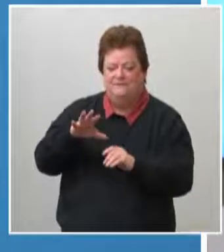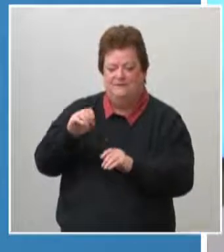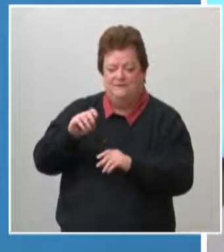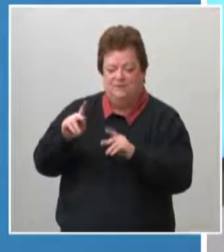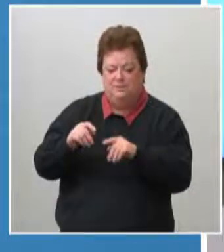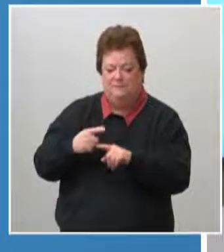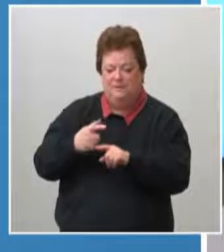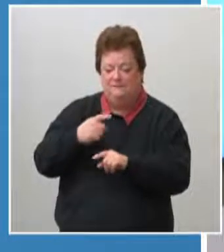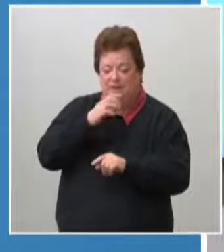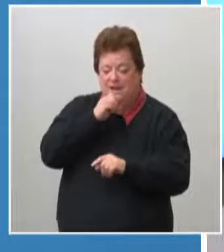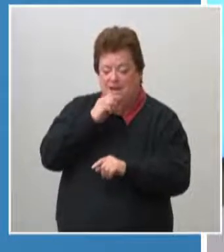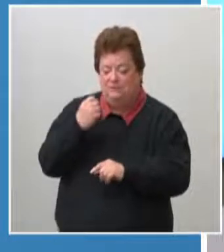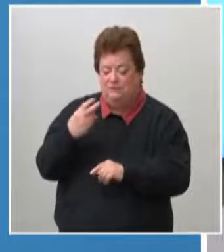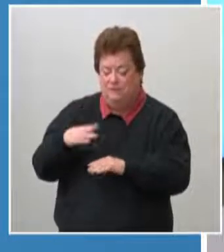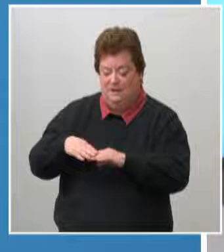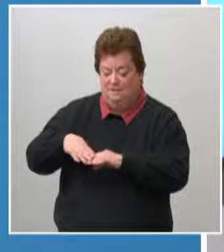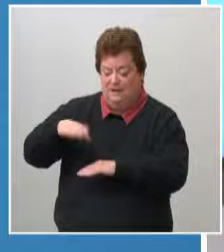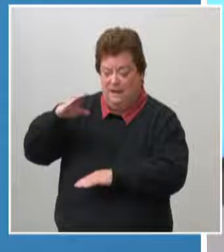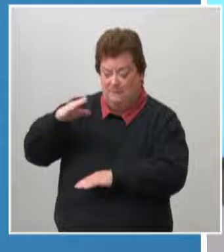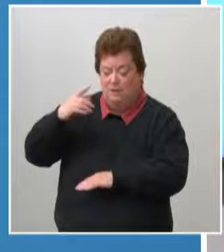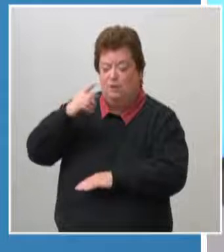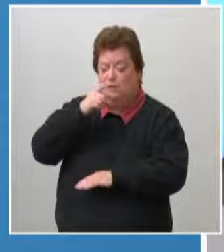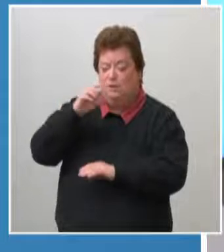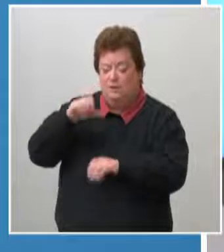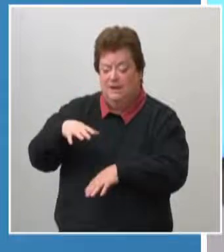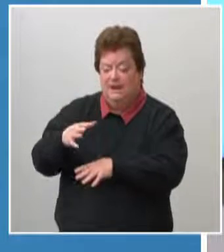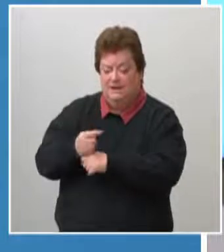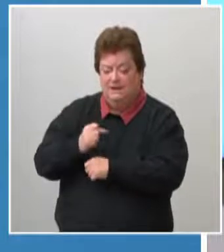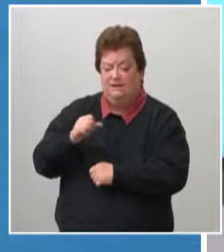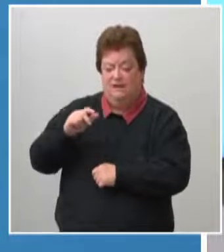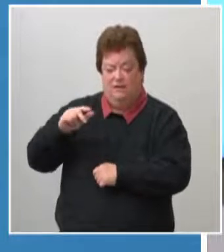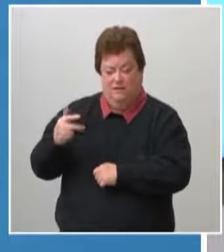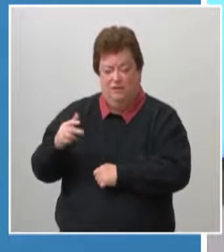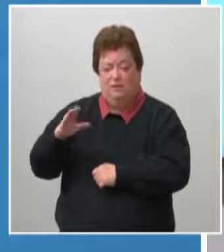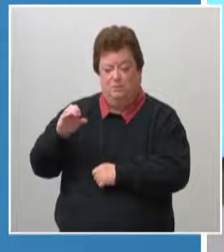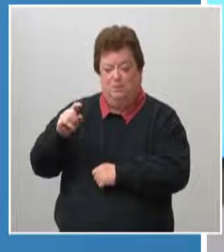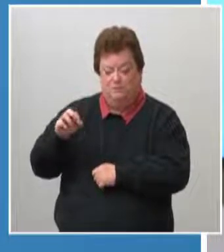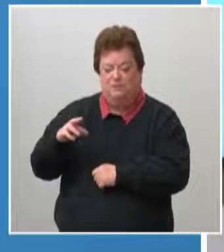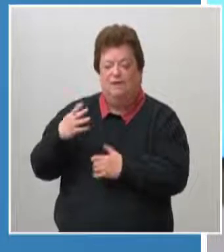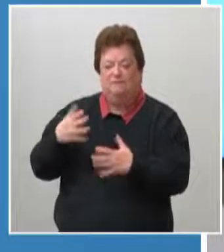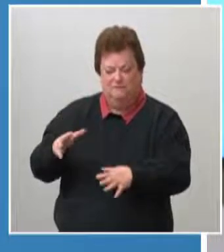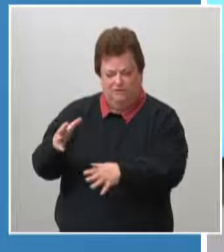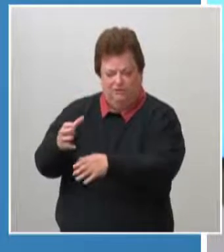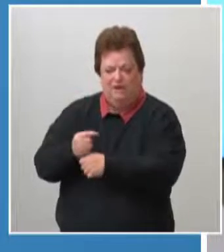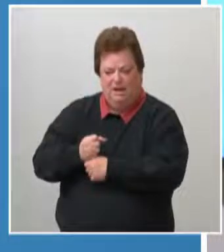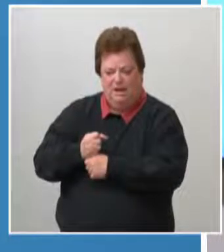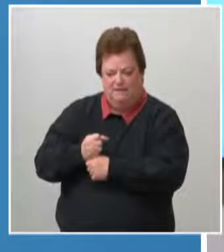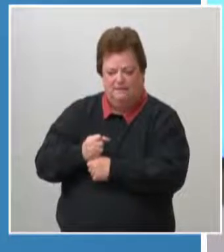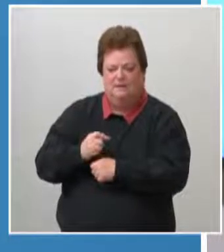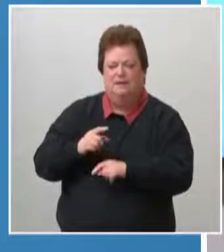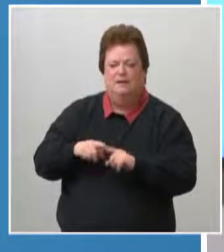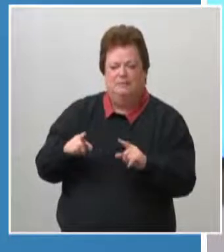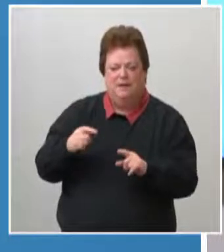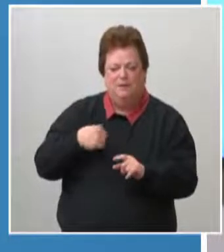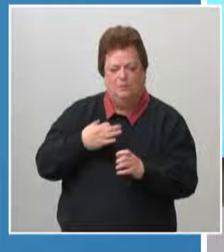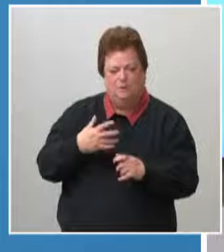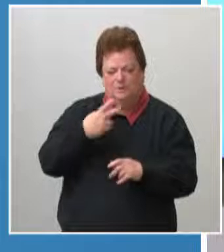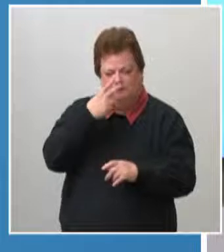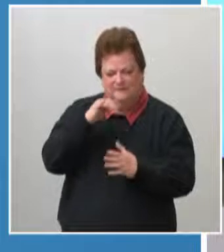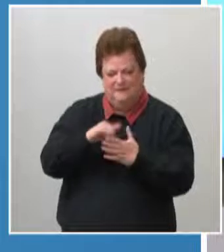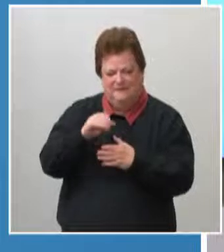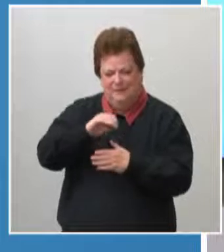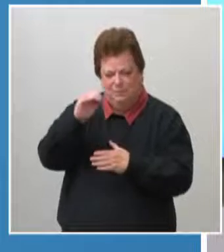aged 12 and up who are eligible for a booster or third dose have received one, but we want to see that